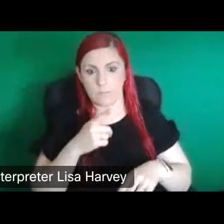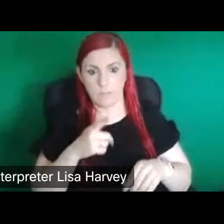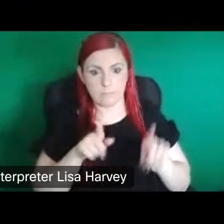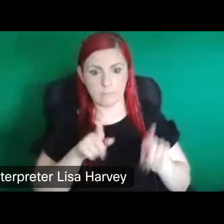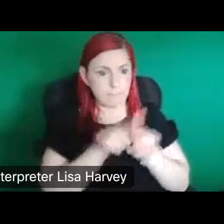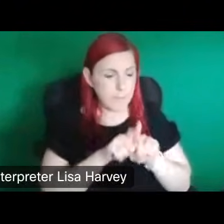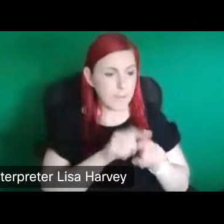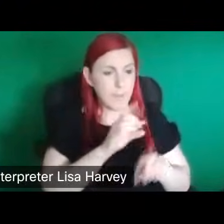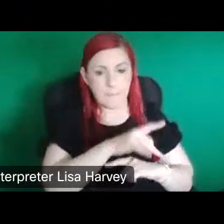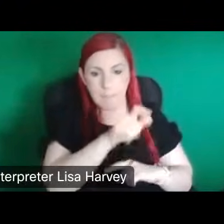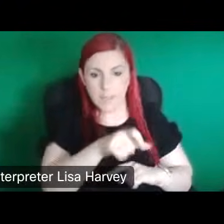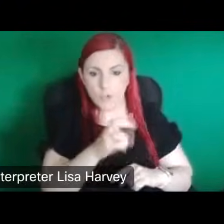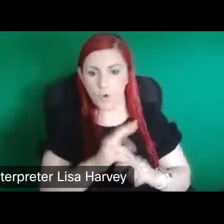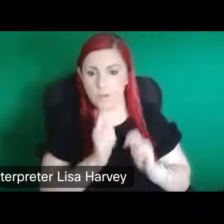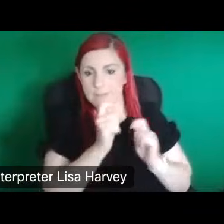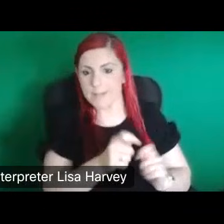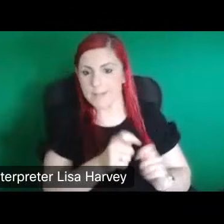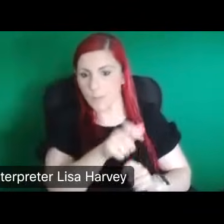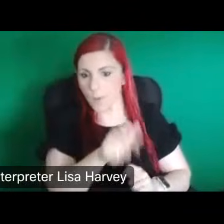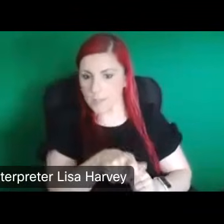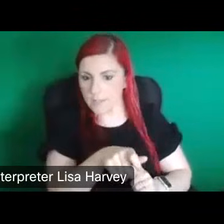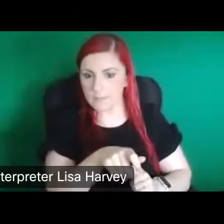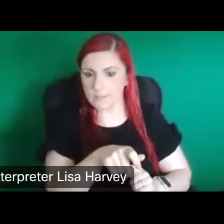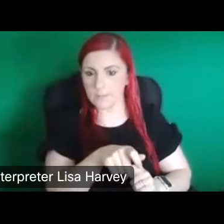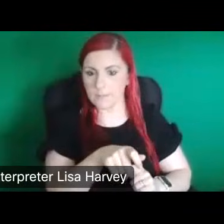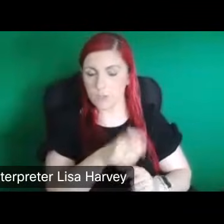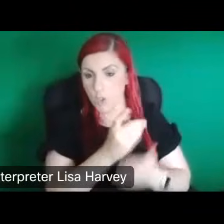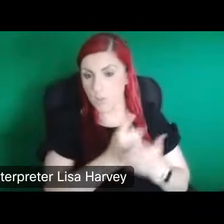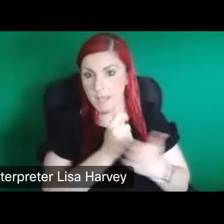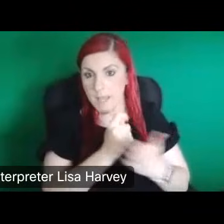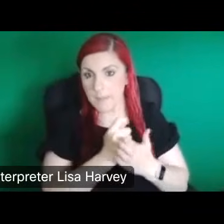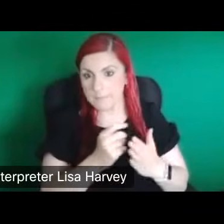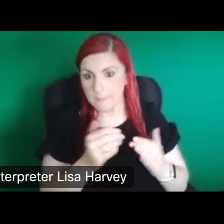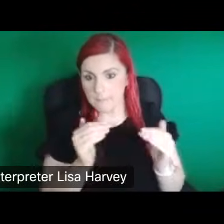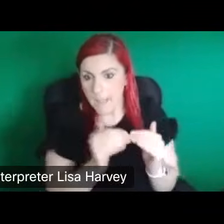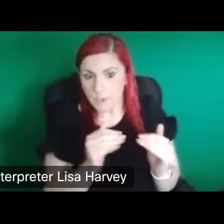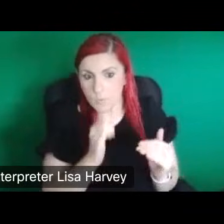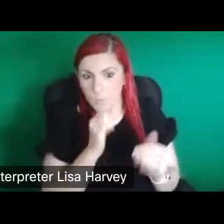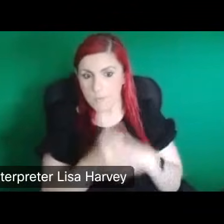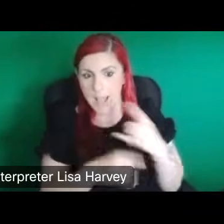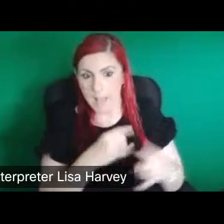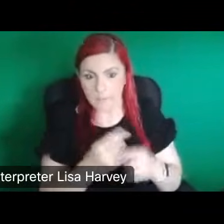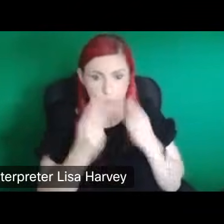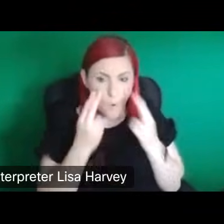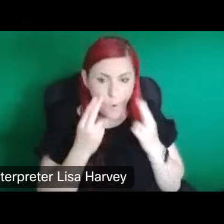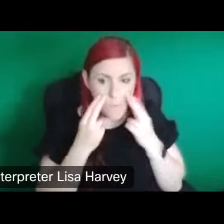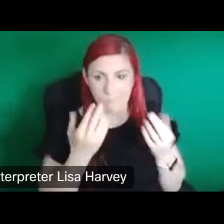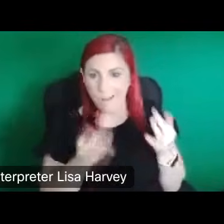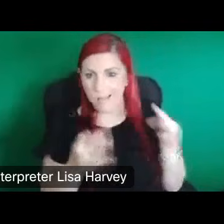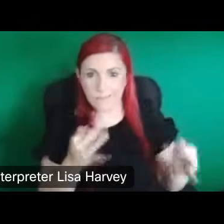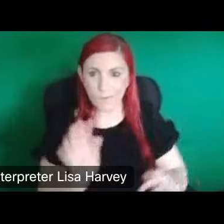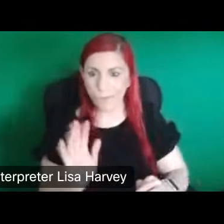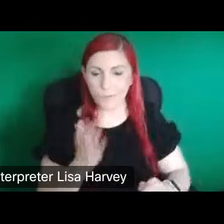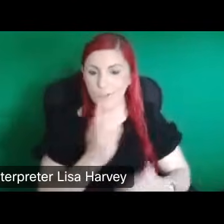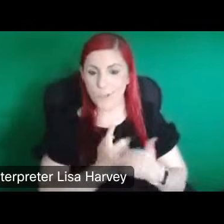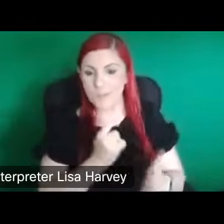and a designated person results in a mismatch. It's nobody's fault. It just happens. People don't always bond